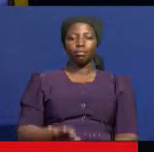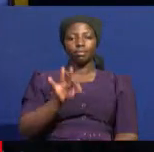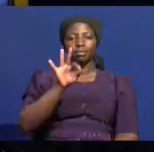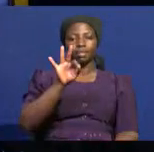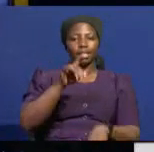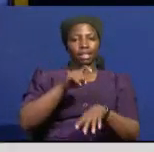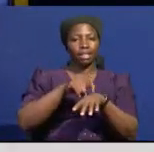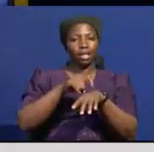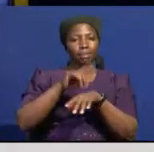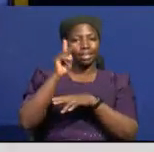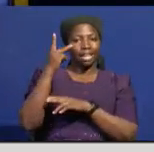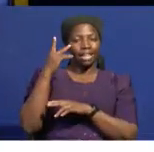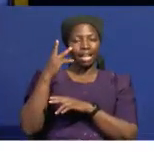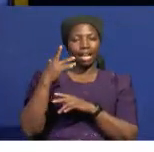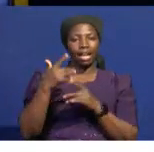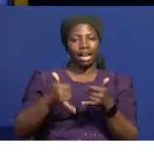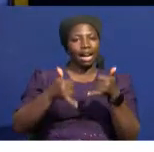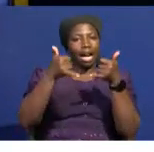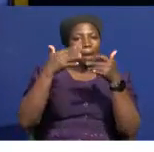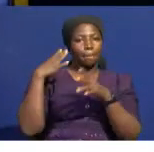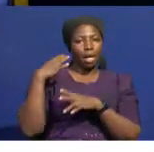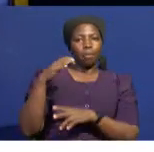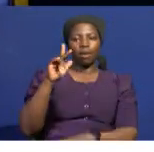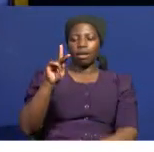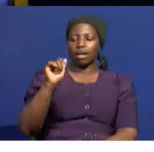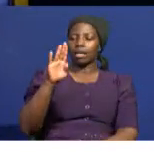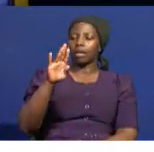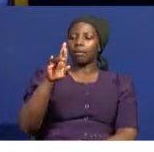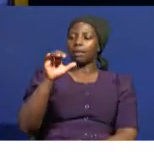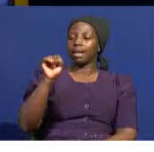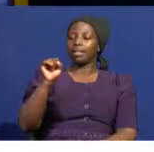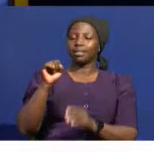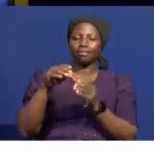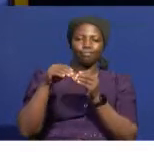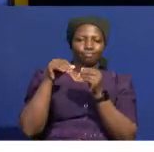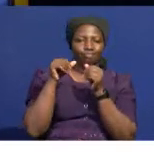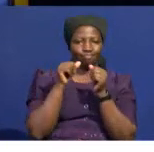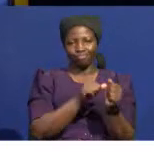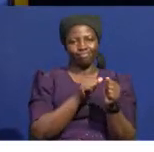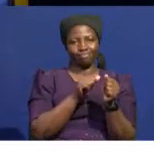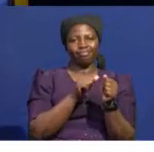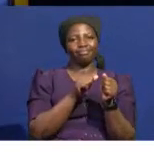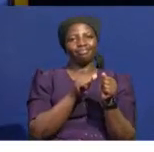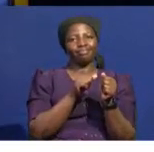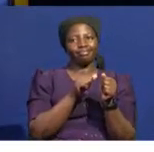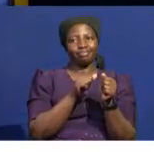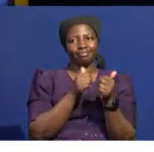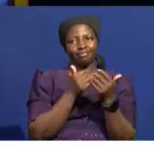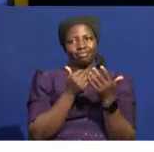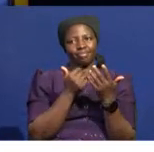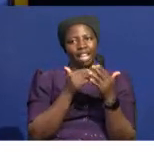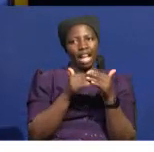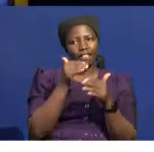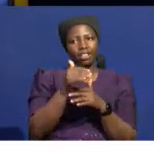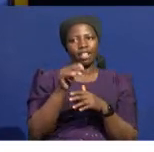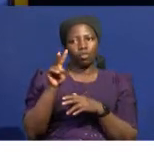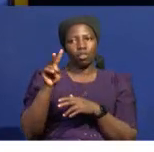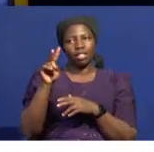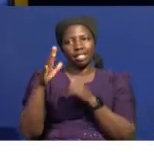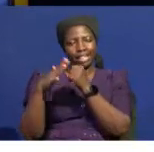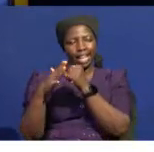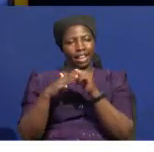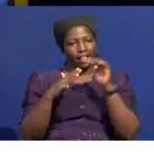Three-time Kenya Cup champions Kabras Sugar defeated their title after an easy 29-5